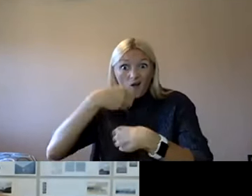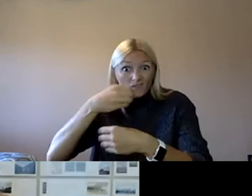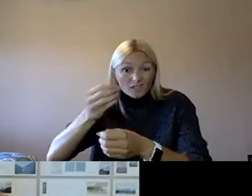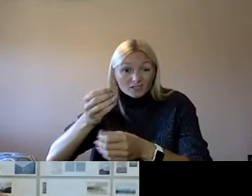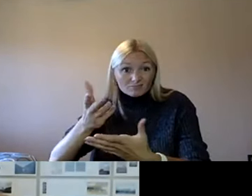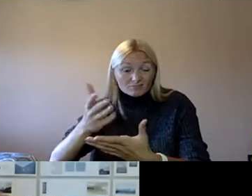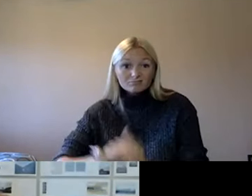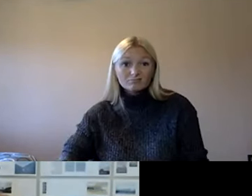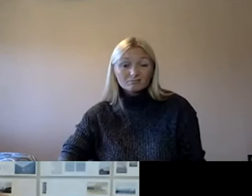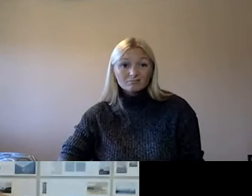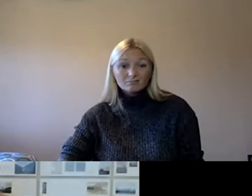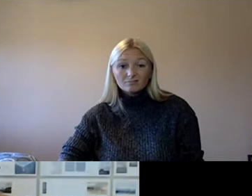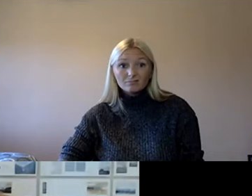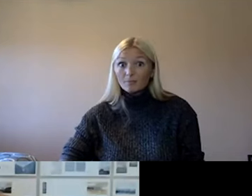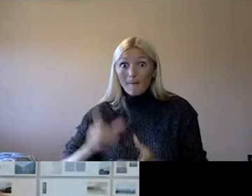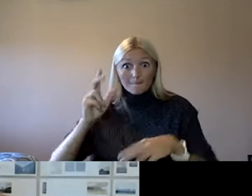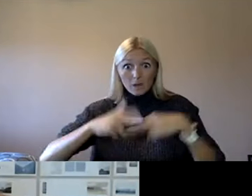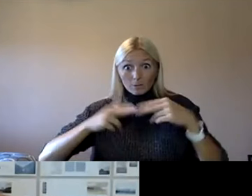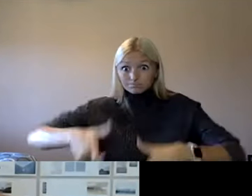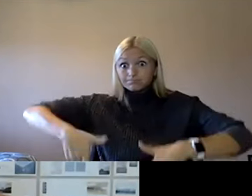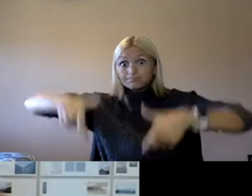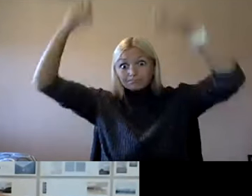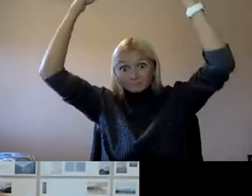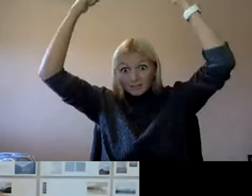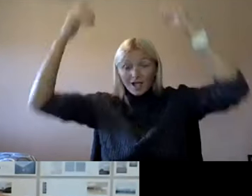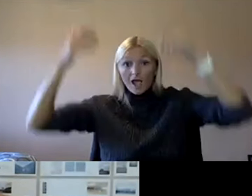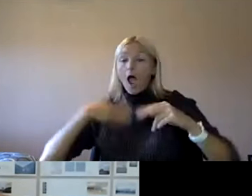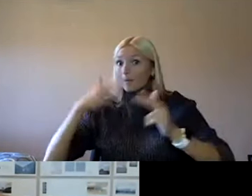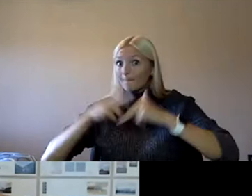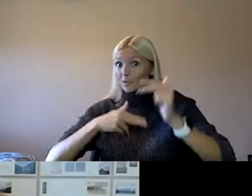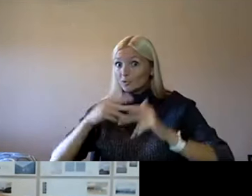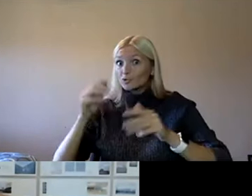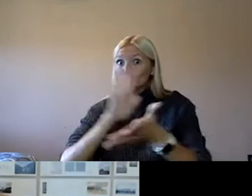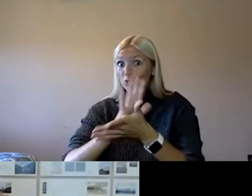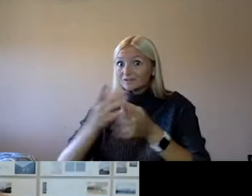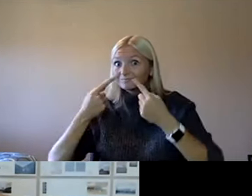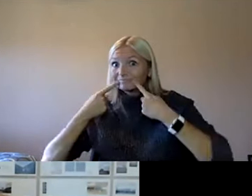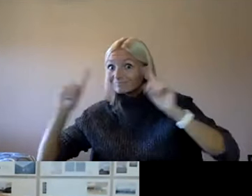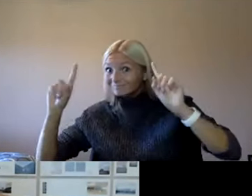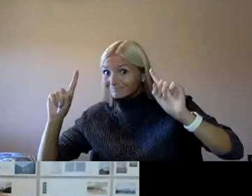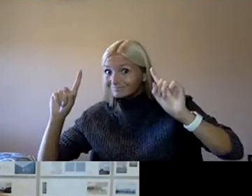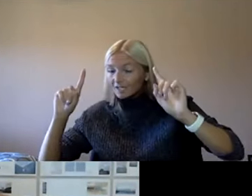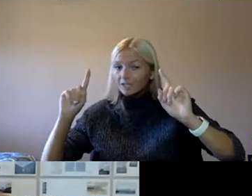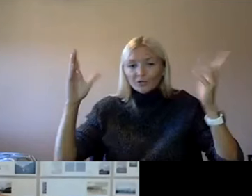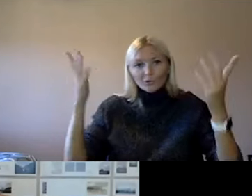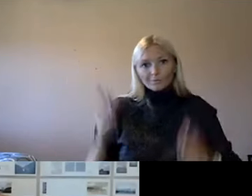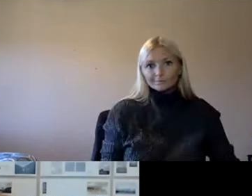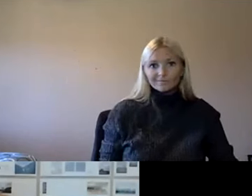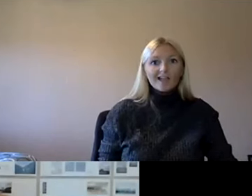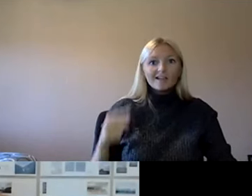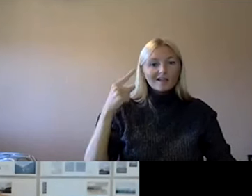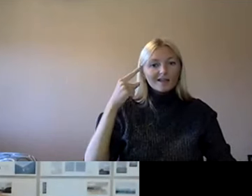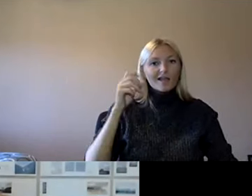in the middle. I'm talking about high-rise buildings. So if that's legal, there's no reason we can't do a school as a suite of spaces with sufficient